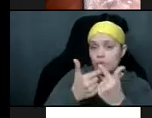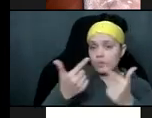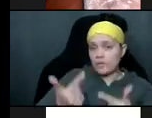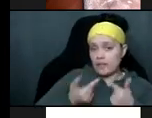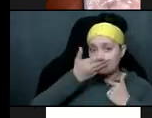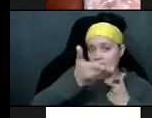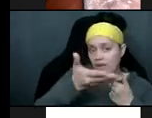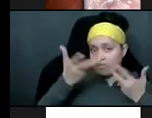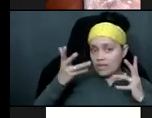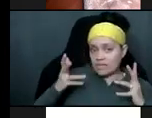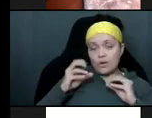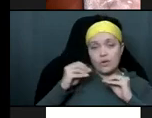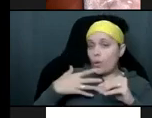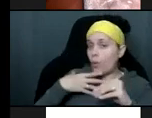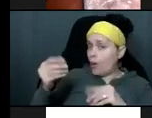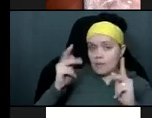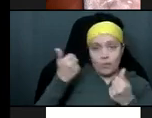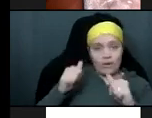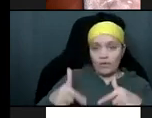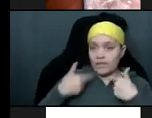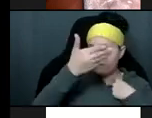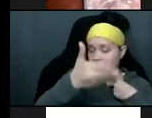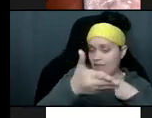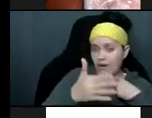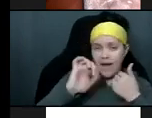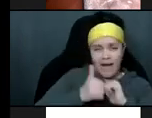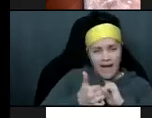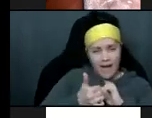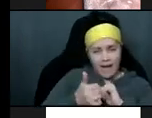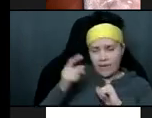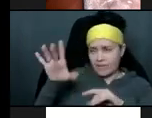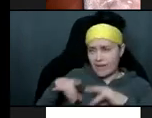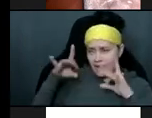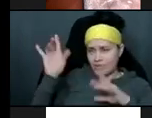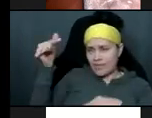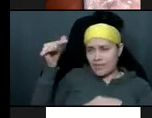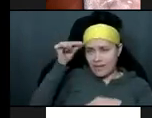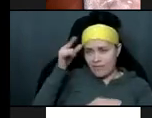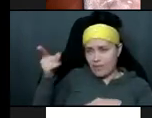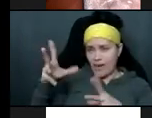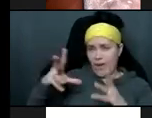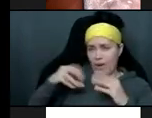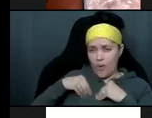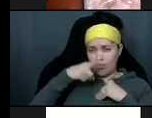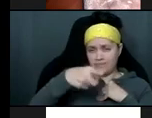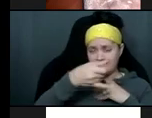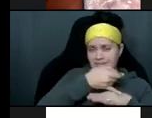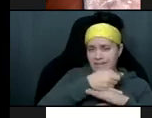there. No white people had ever lived there. How could the Australian government own the island?